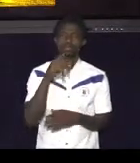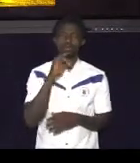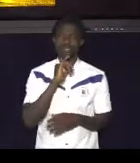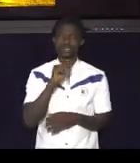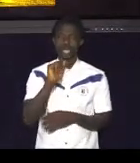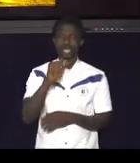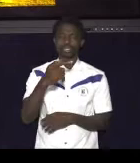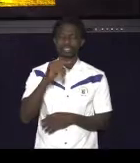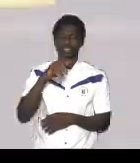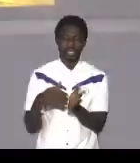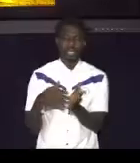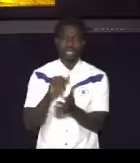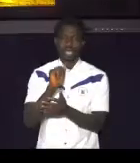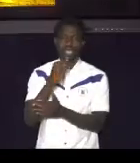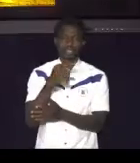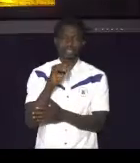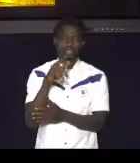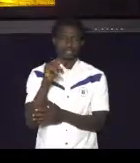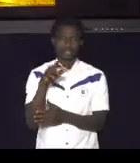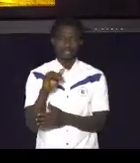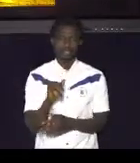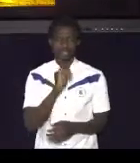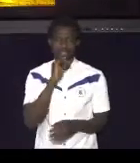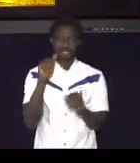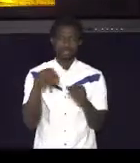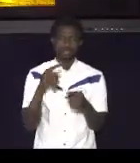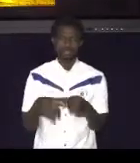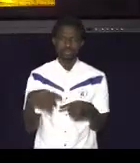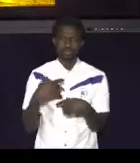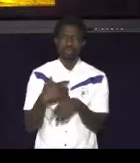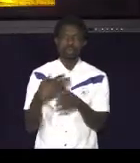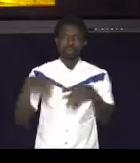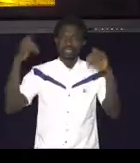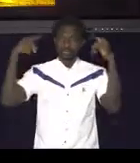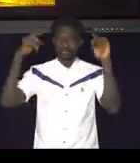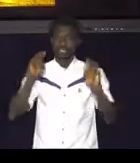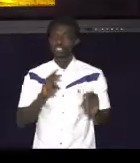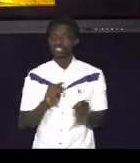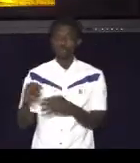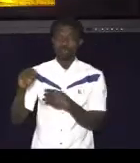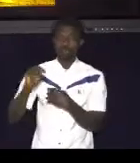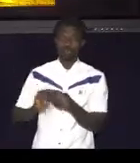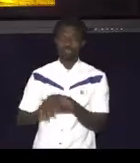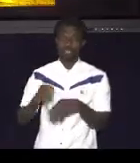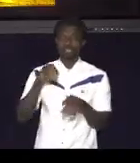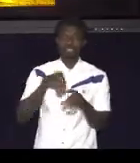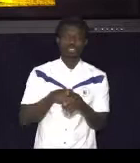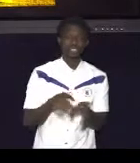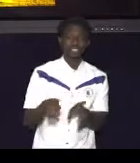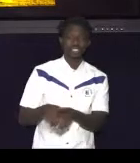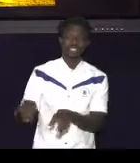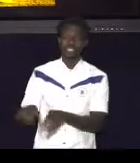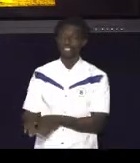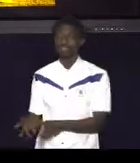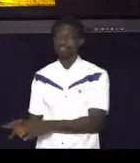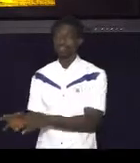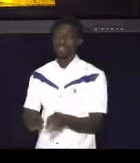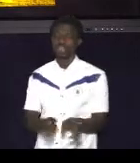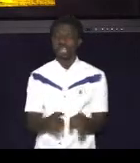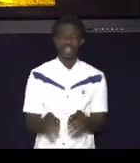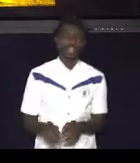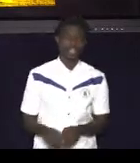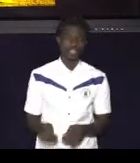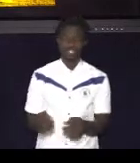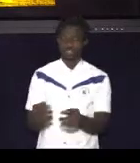one is agility. Agility is the ability to make successive movements in different